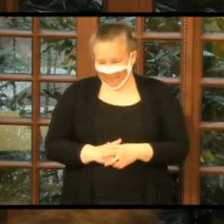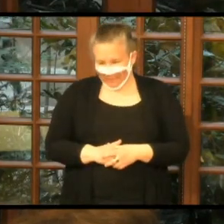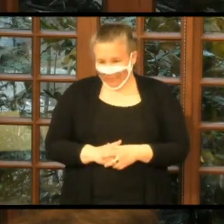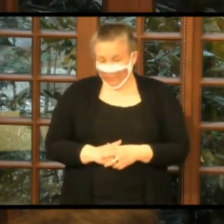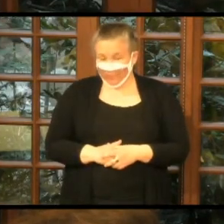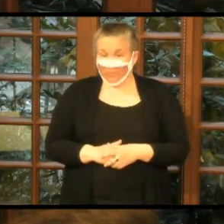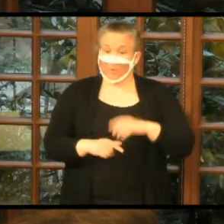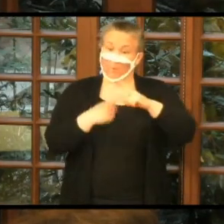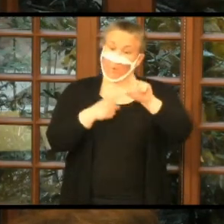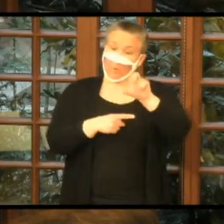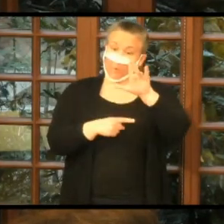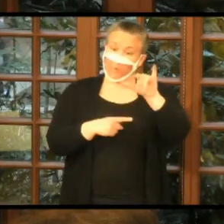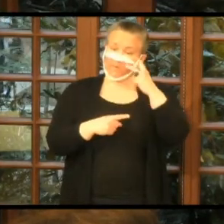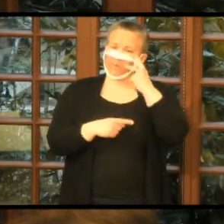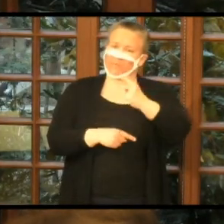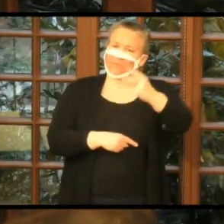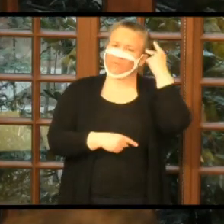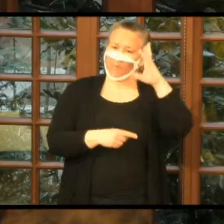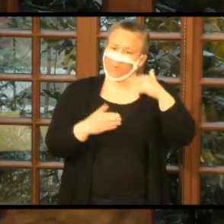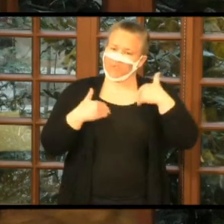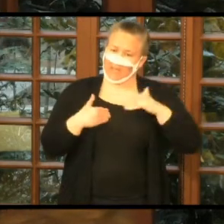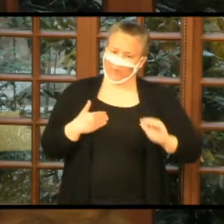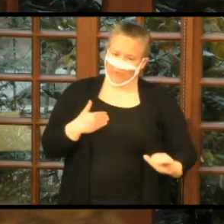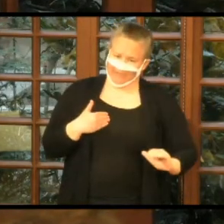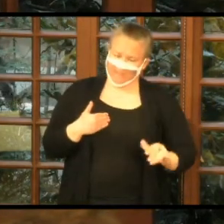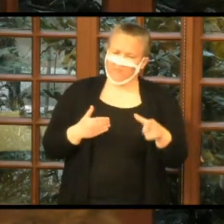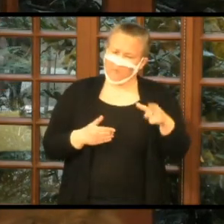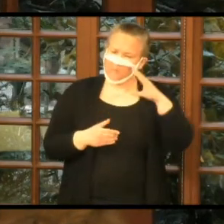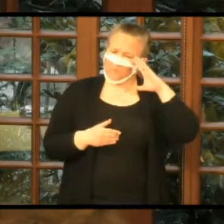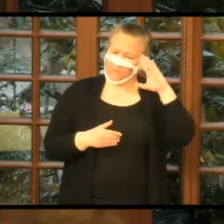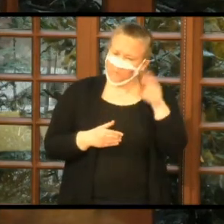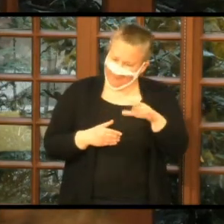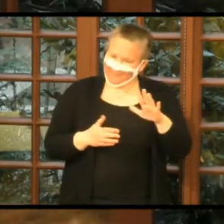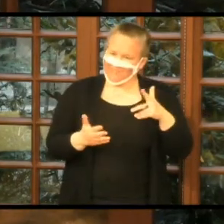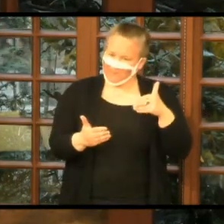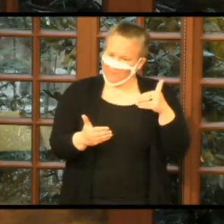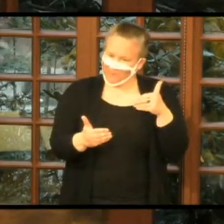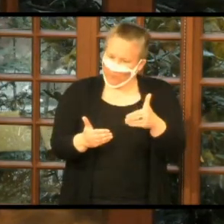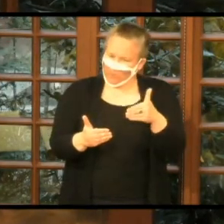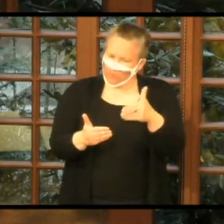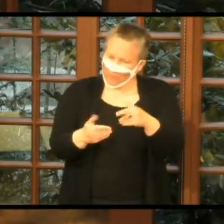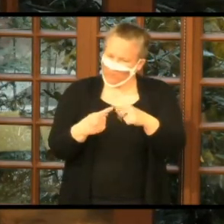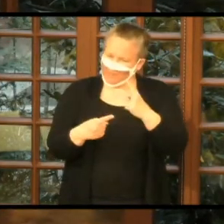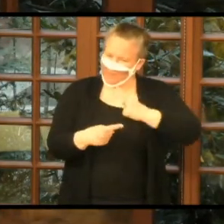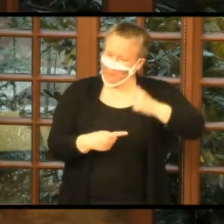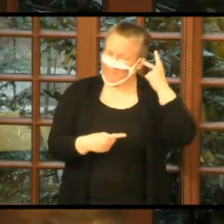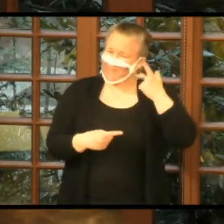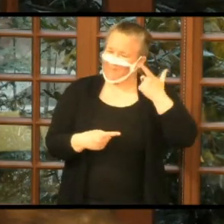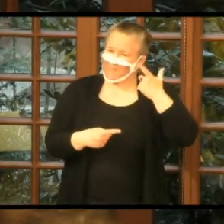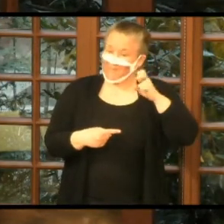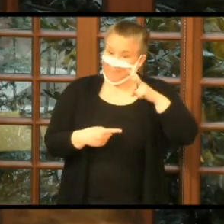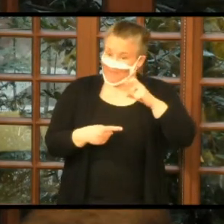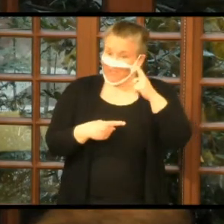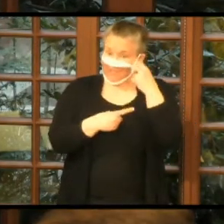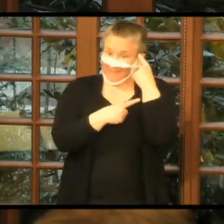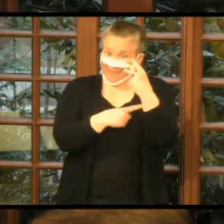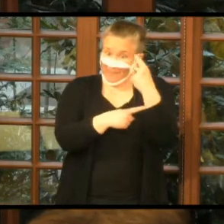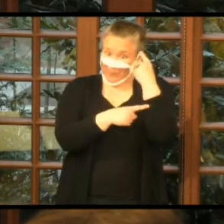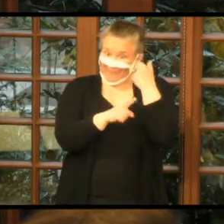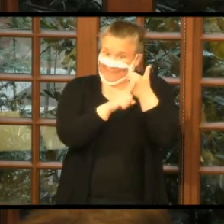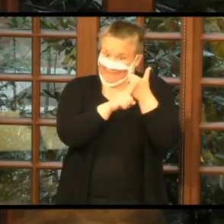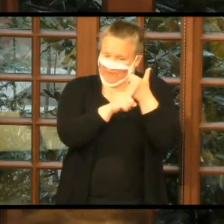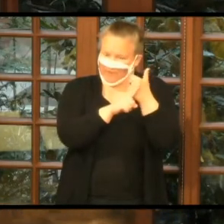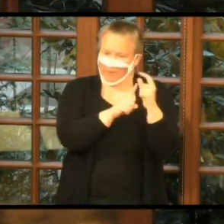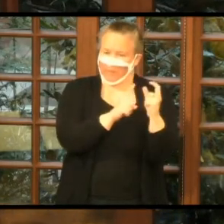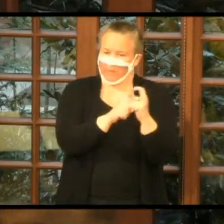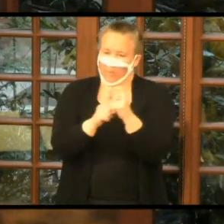When Lucy thinks back to her childhood, she knows she's getting close to the memory. Not even just the memory, the